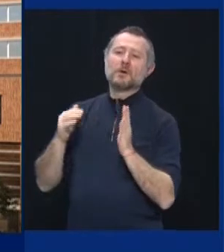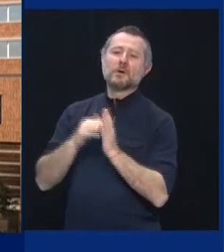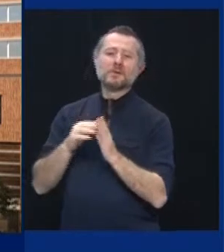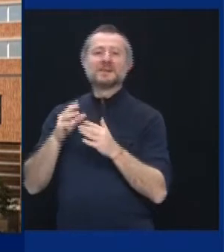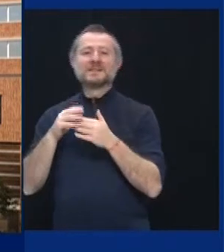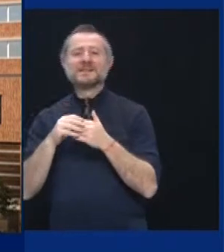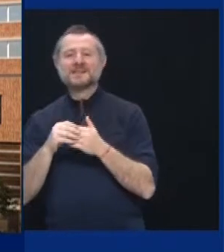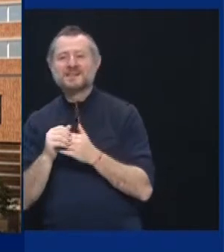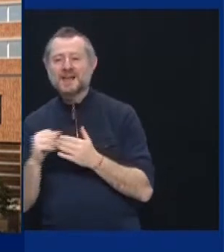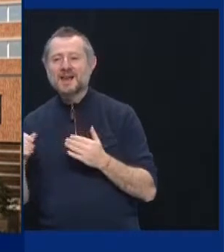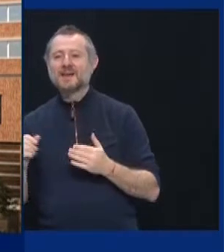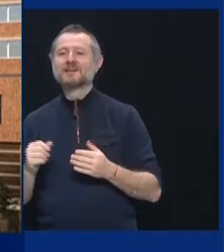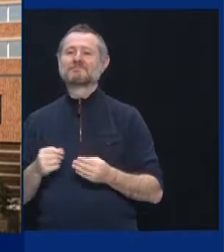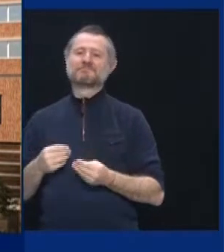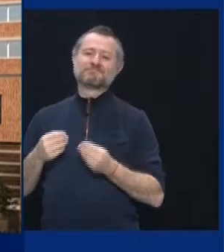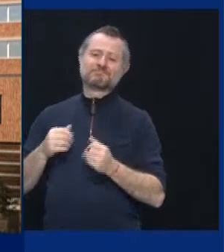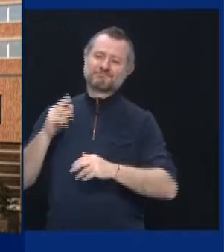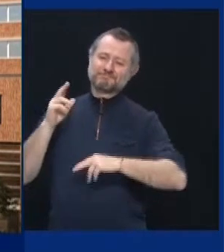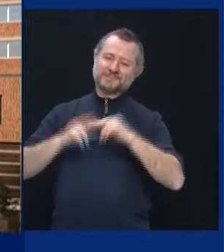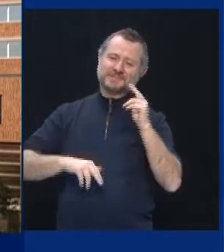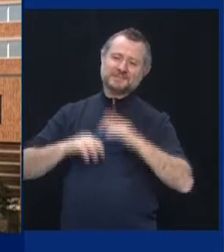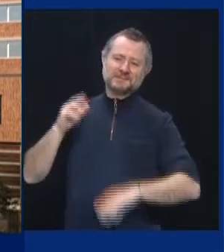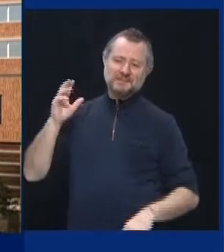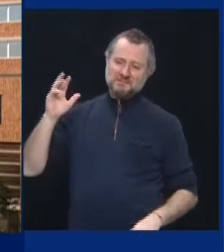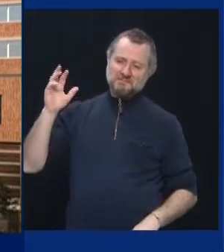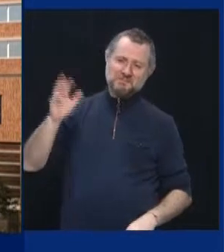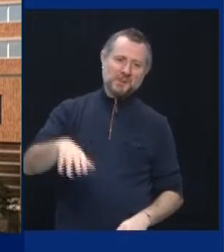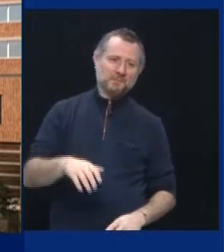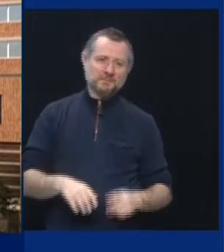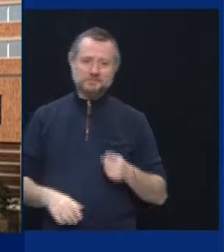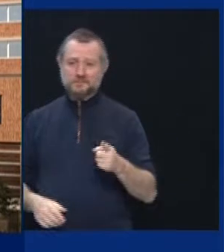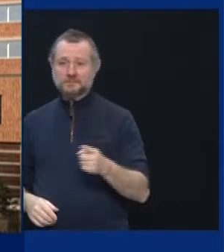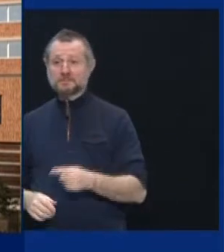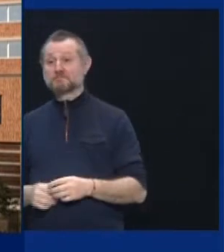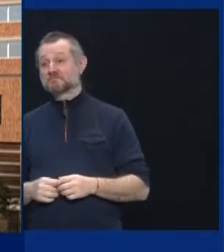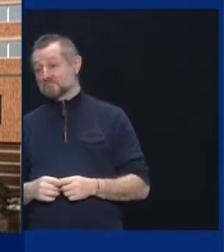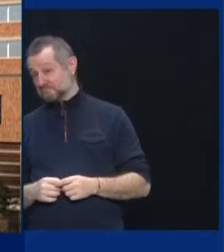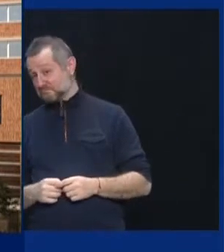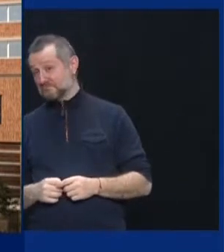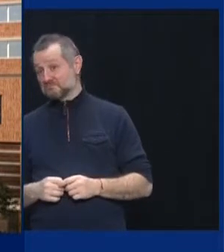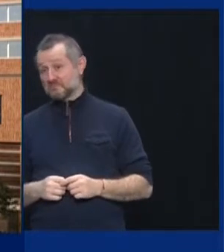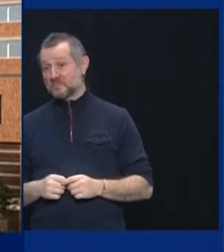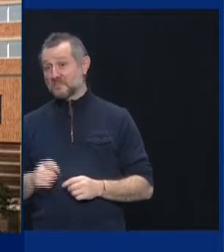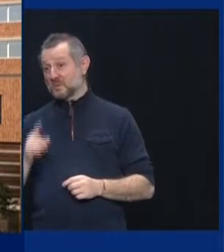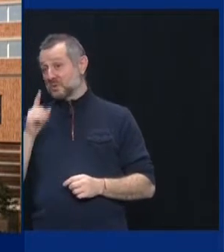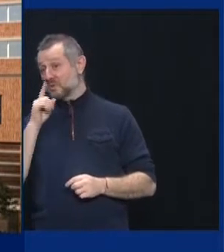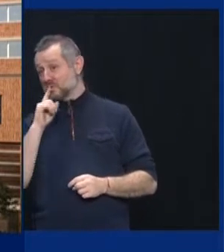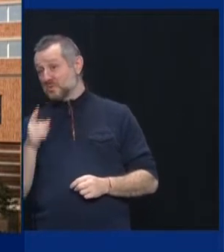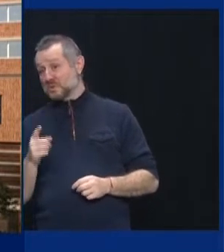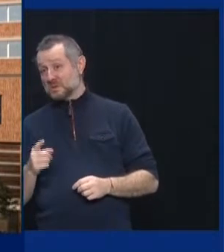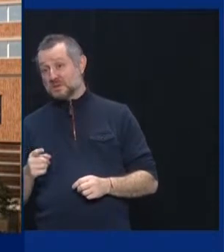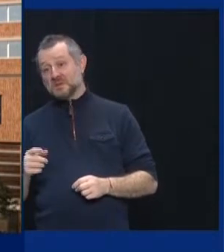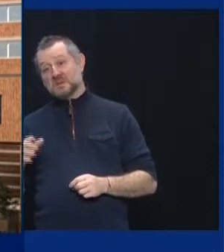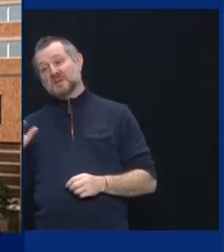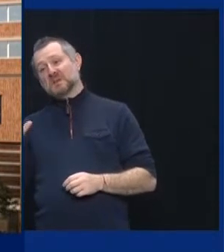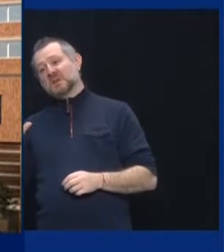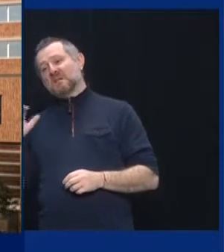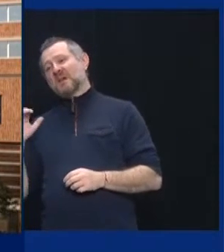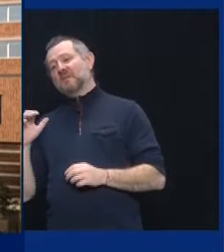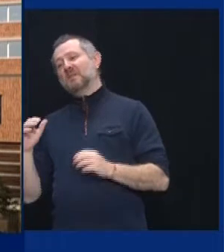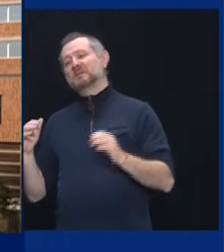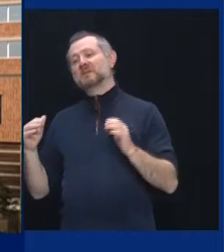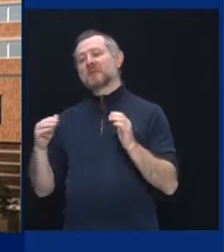million complex, one half of a million square feet. the largest